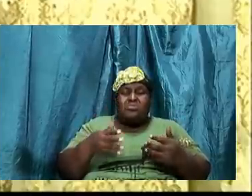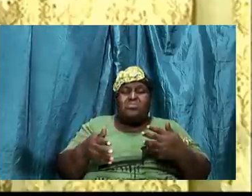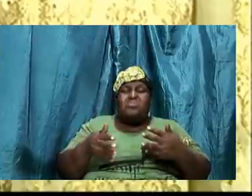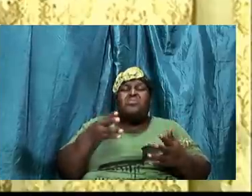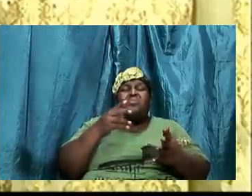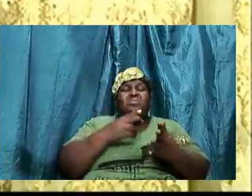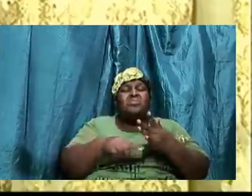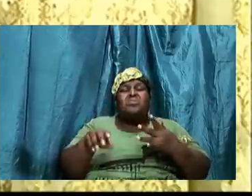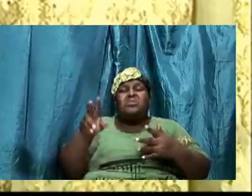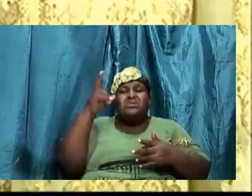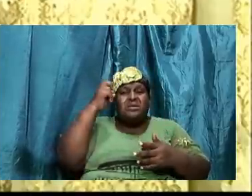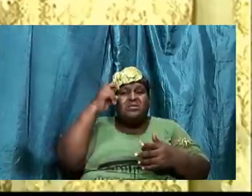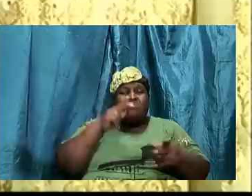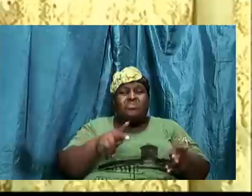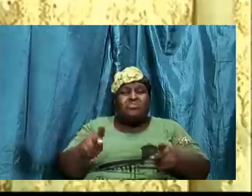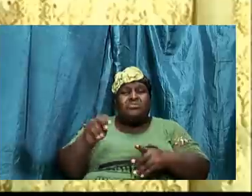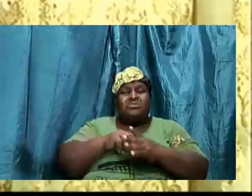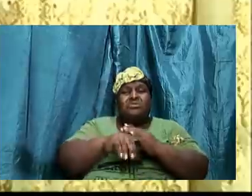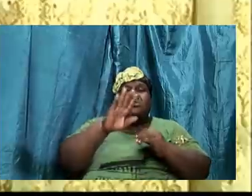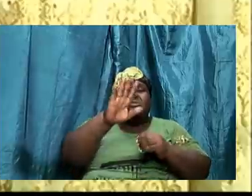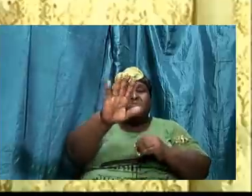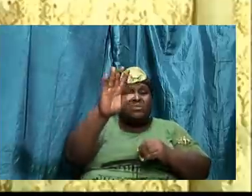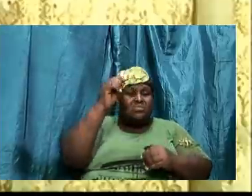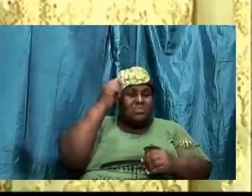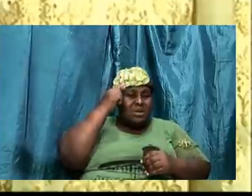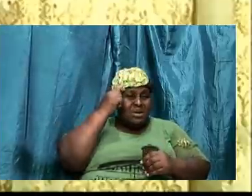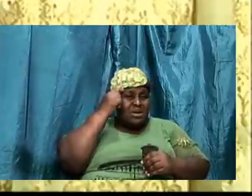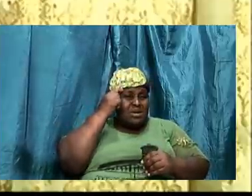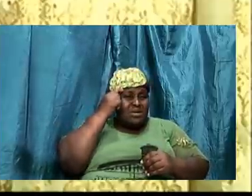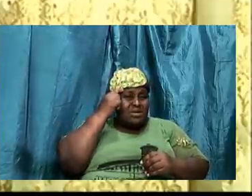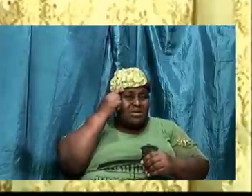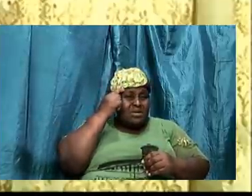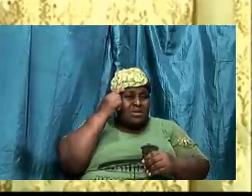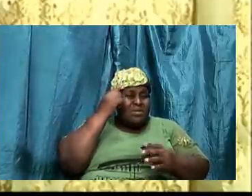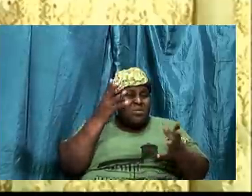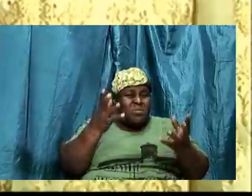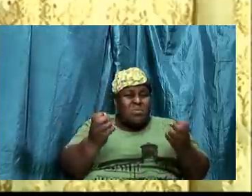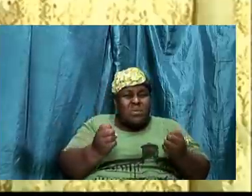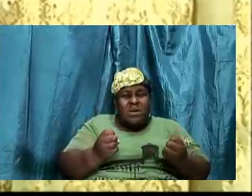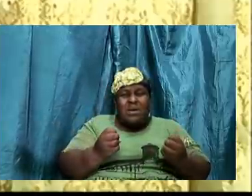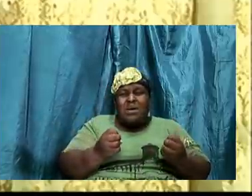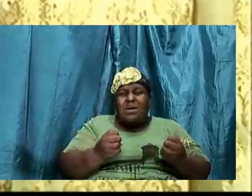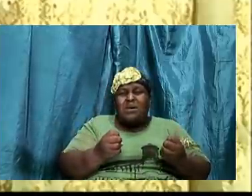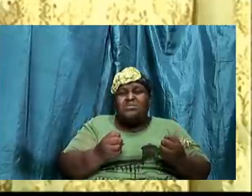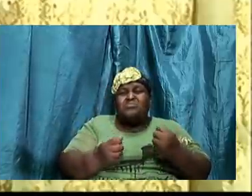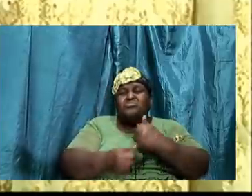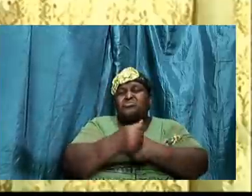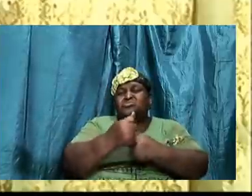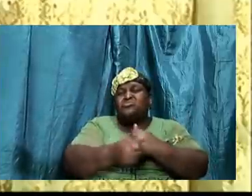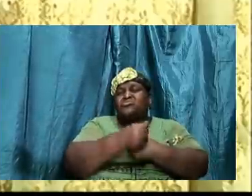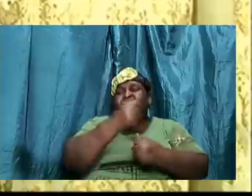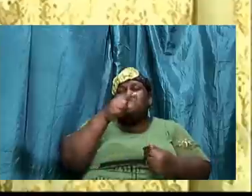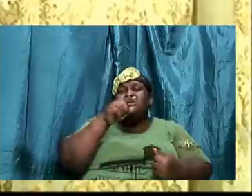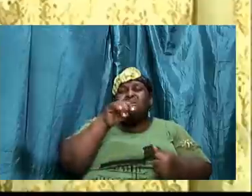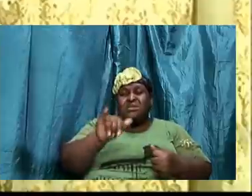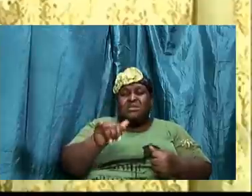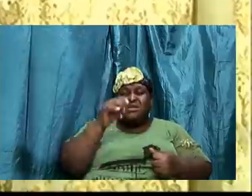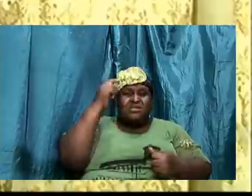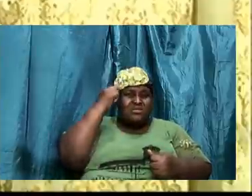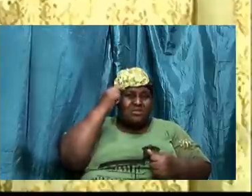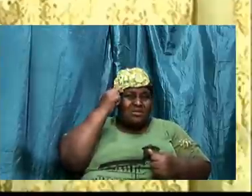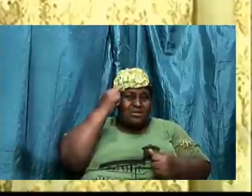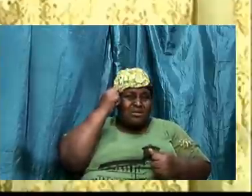not blessed, I want to dispel that myth tonight. I want to dispel that from your mind and would have